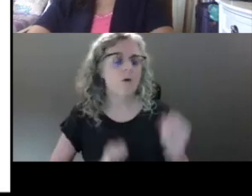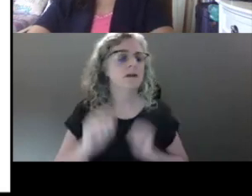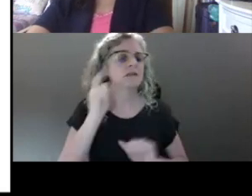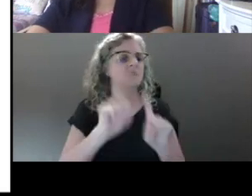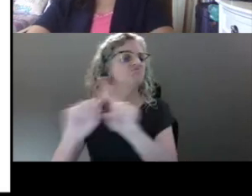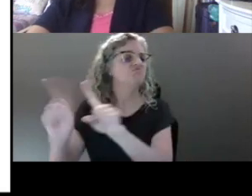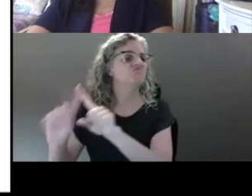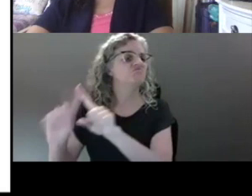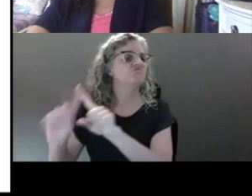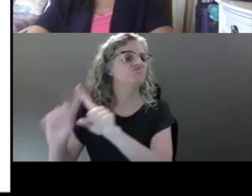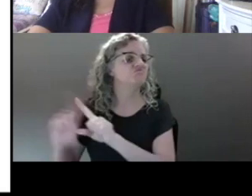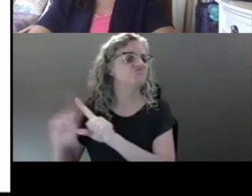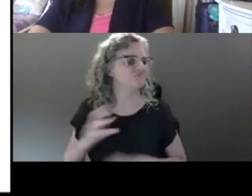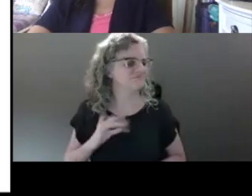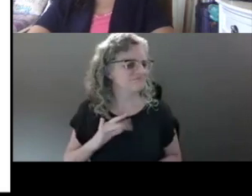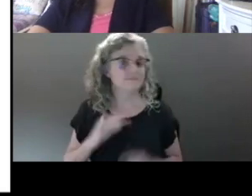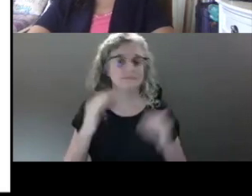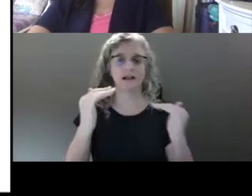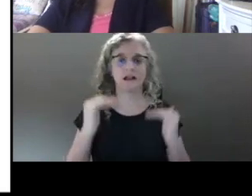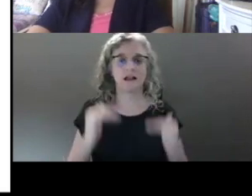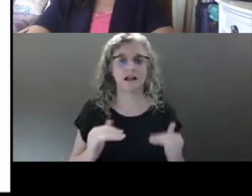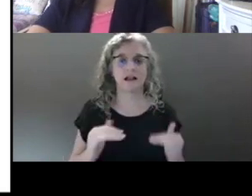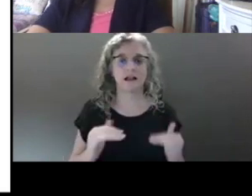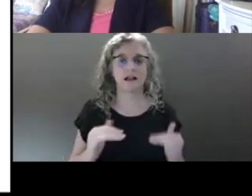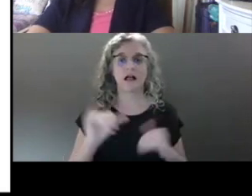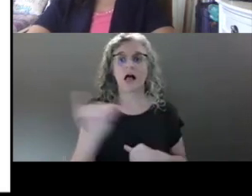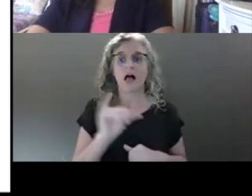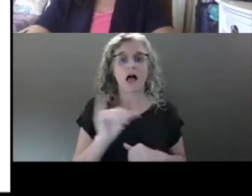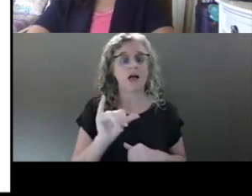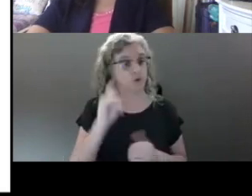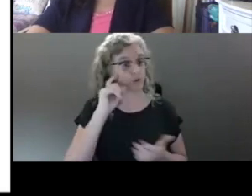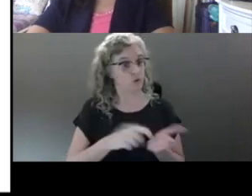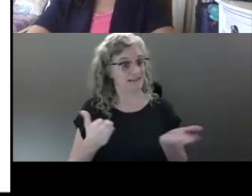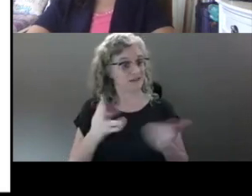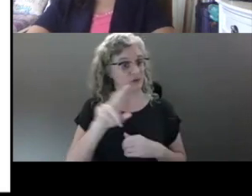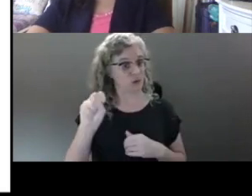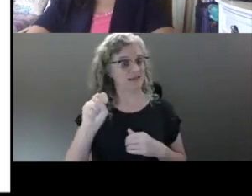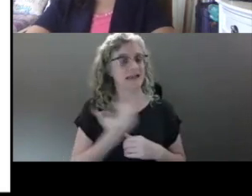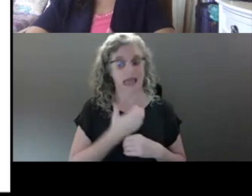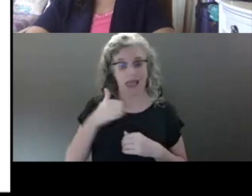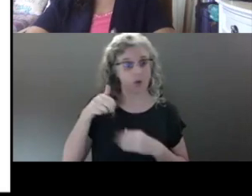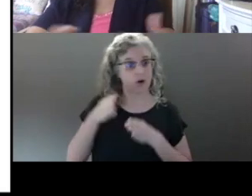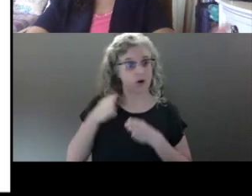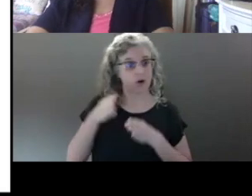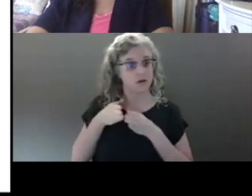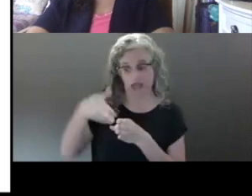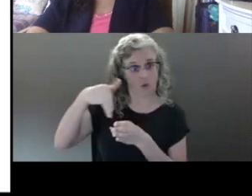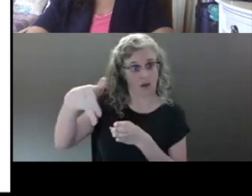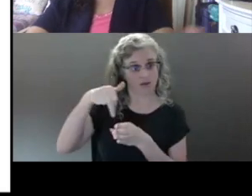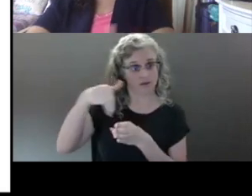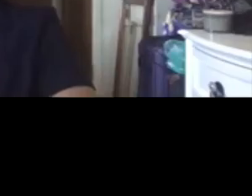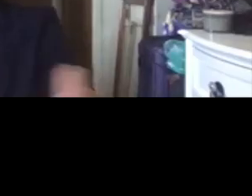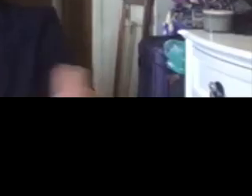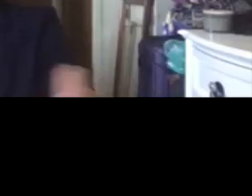notice traveling to the US. Many of our sidewalks include saying out loud when